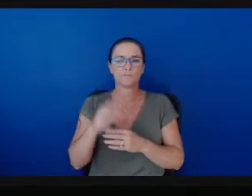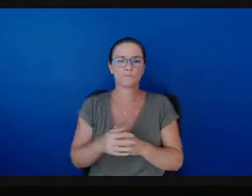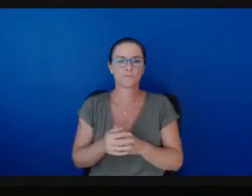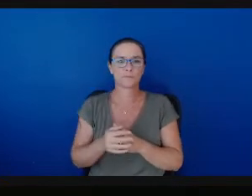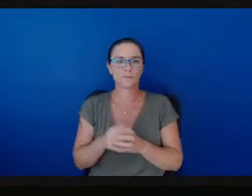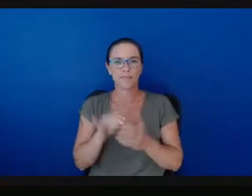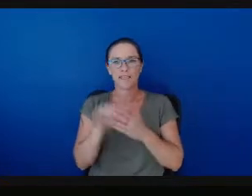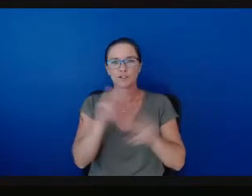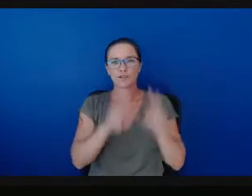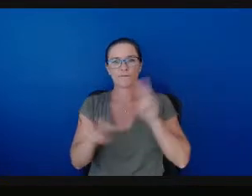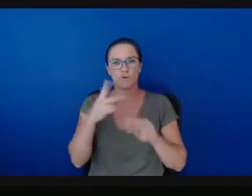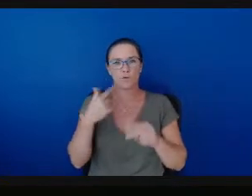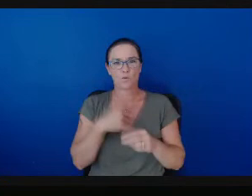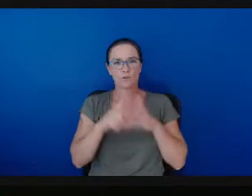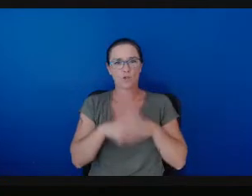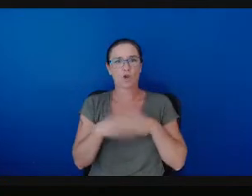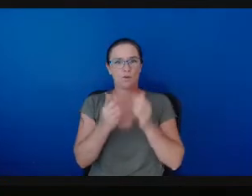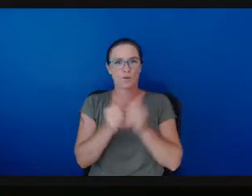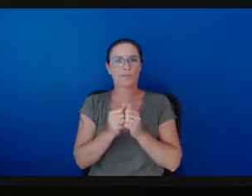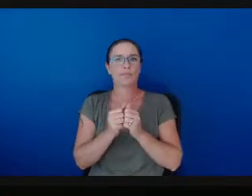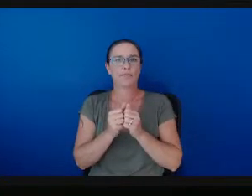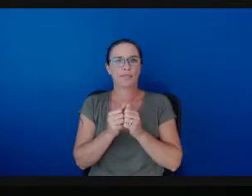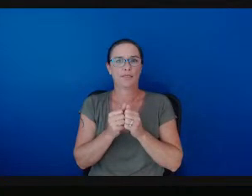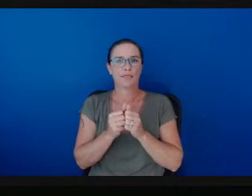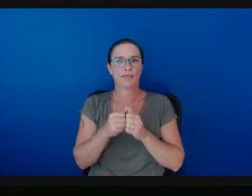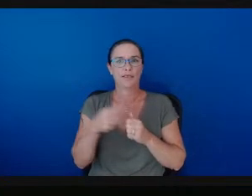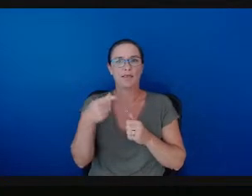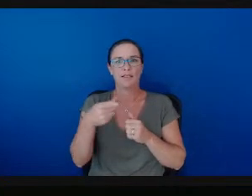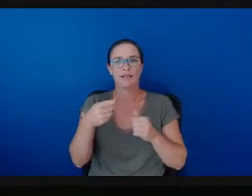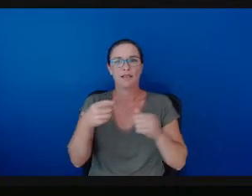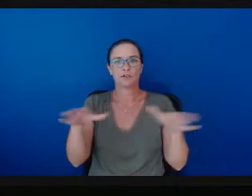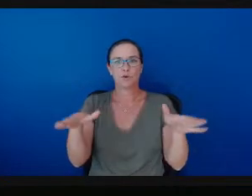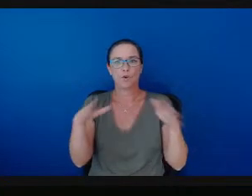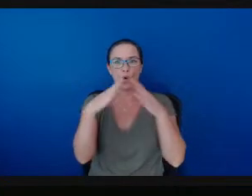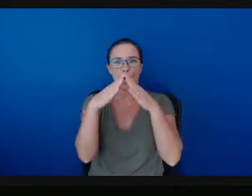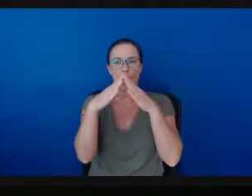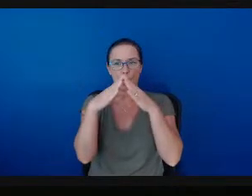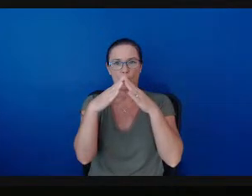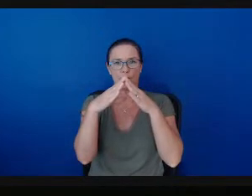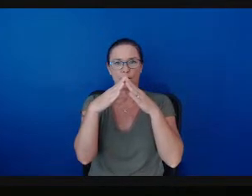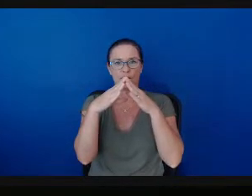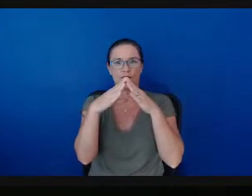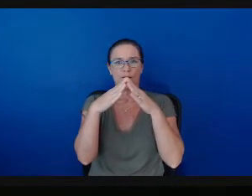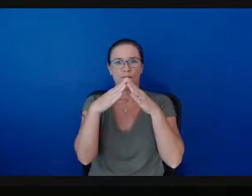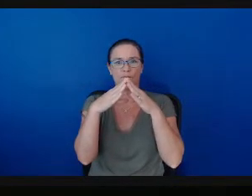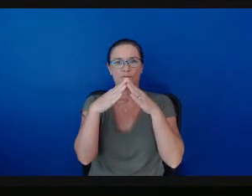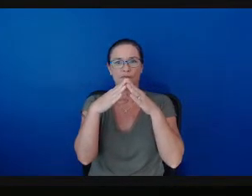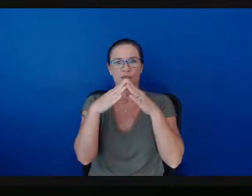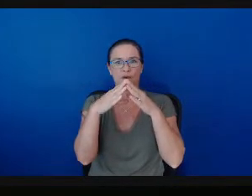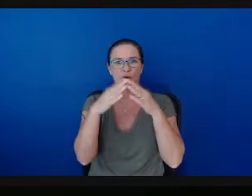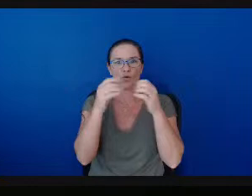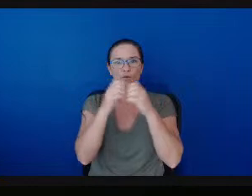view that we started off sharing with you guys. These cones forming around this cluster of fountains.